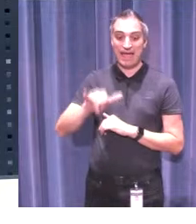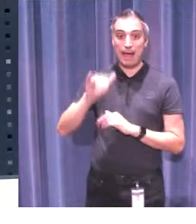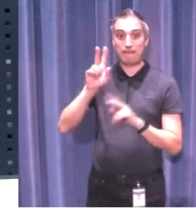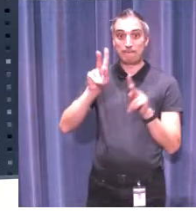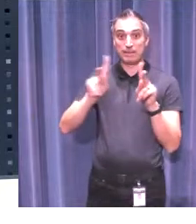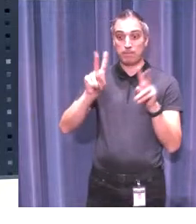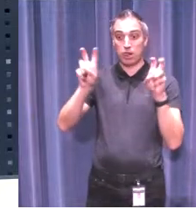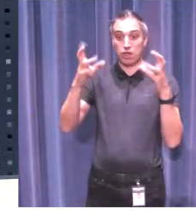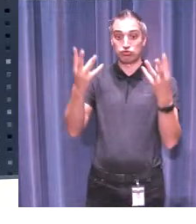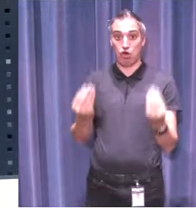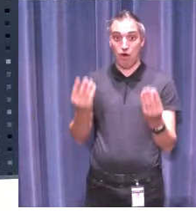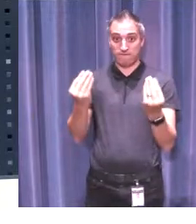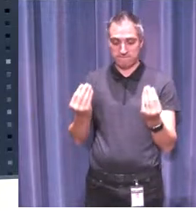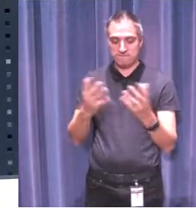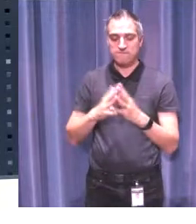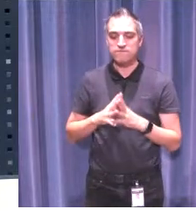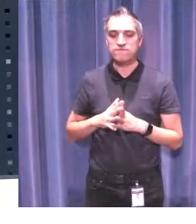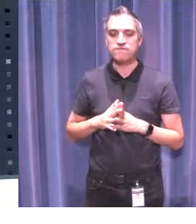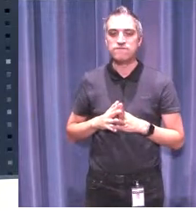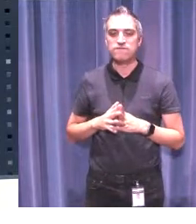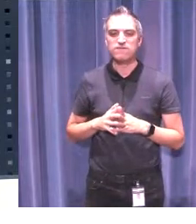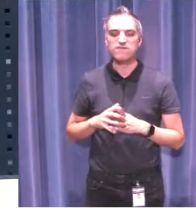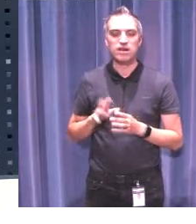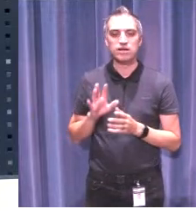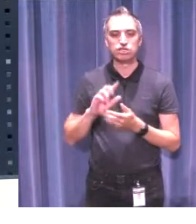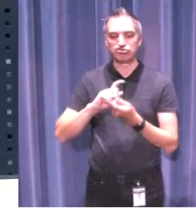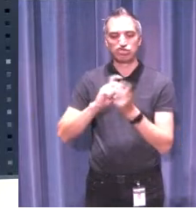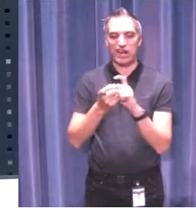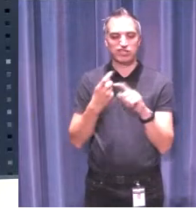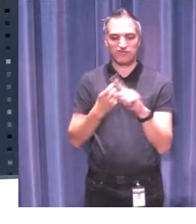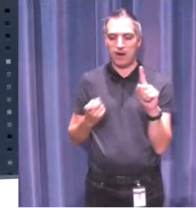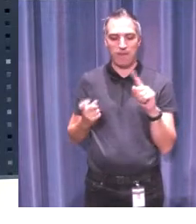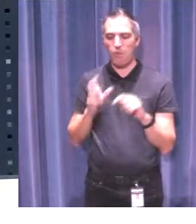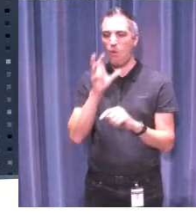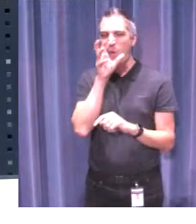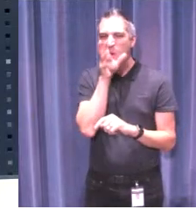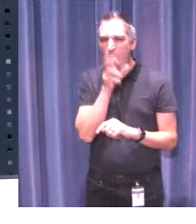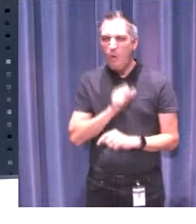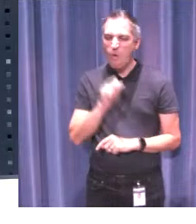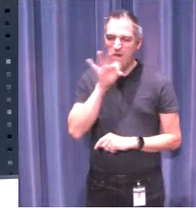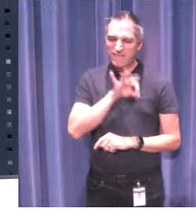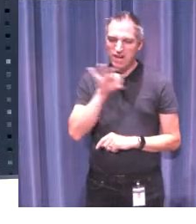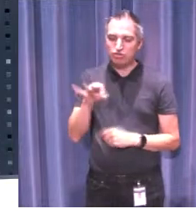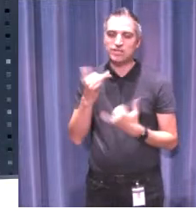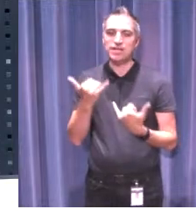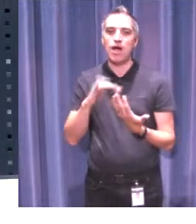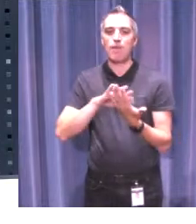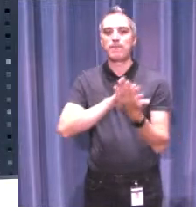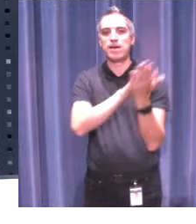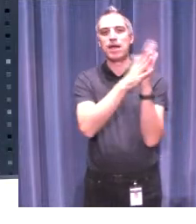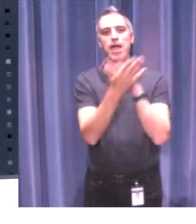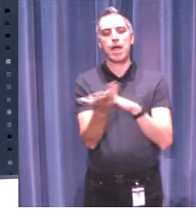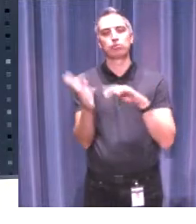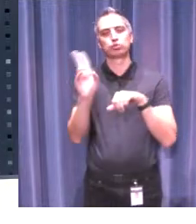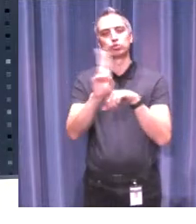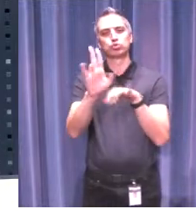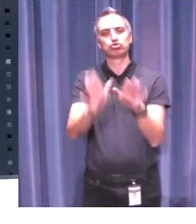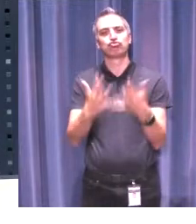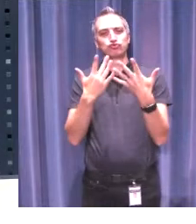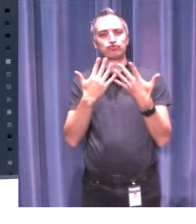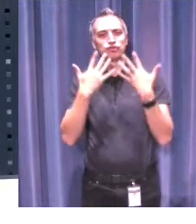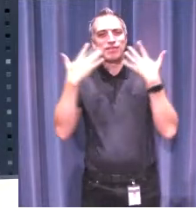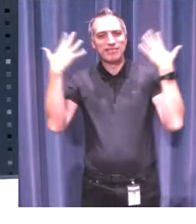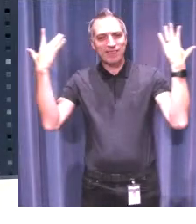more of I would say, an archaic interface to much more of a user-friendly interface,